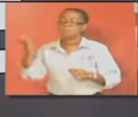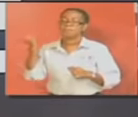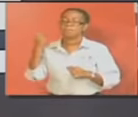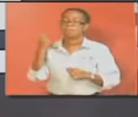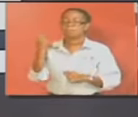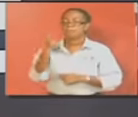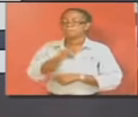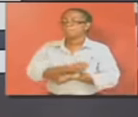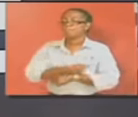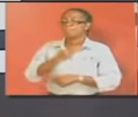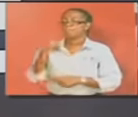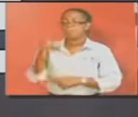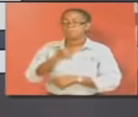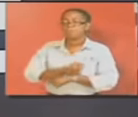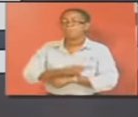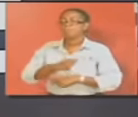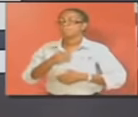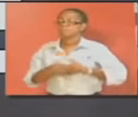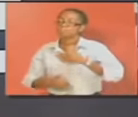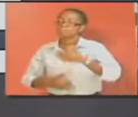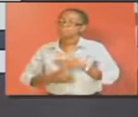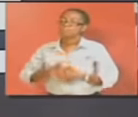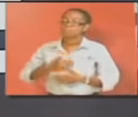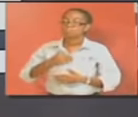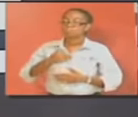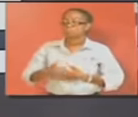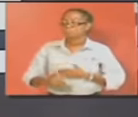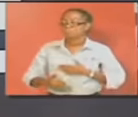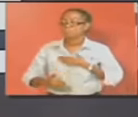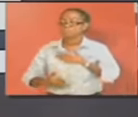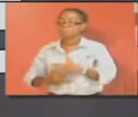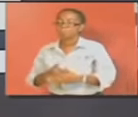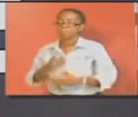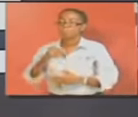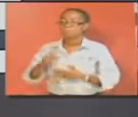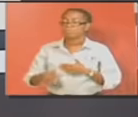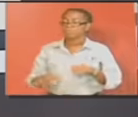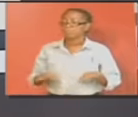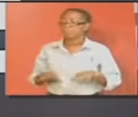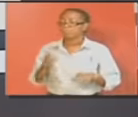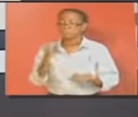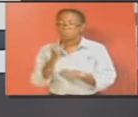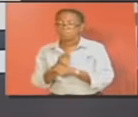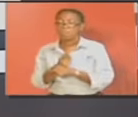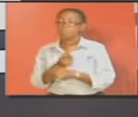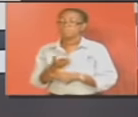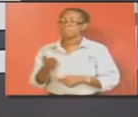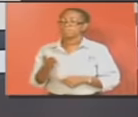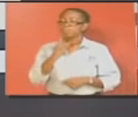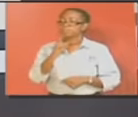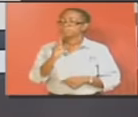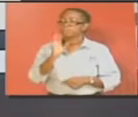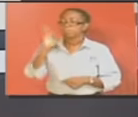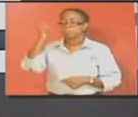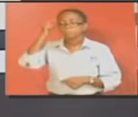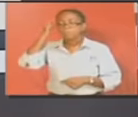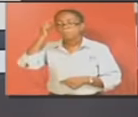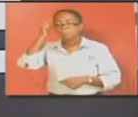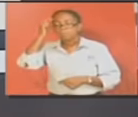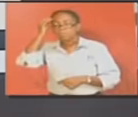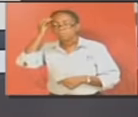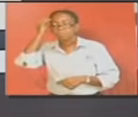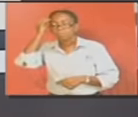time, ensuring and hoping and ensuring that your mental health is in a positive